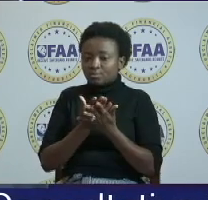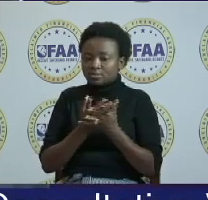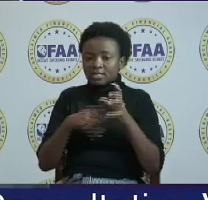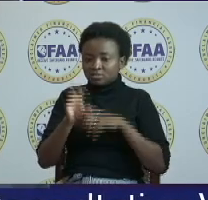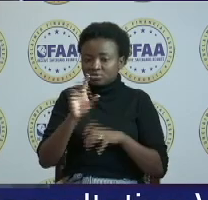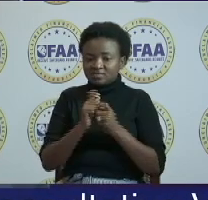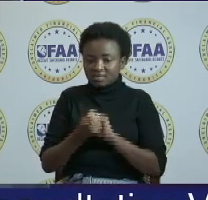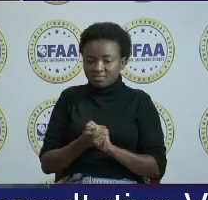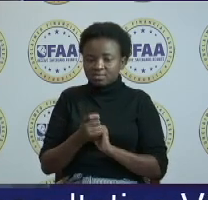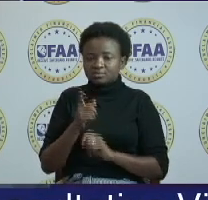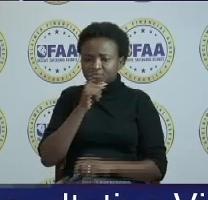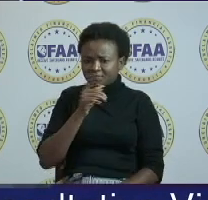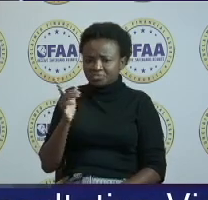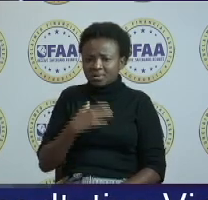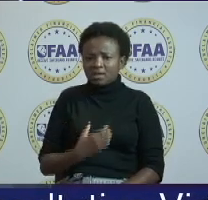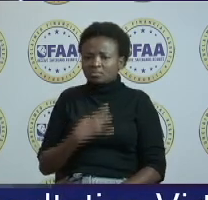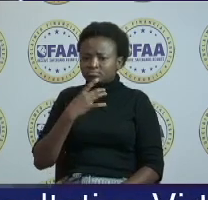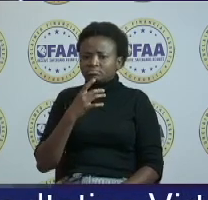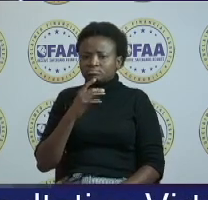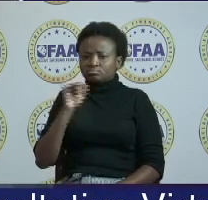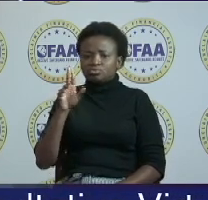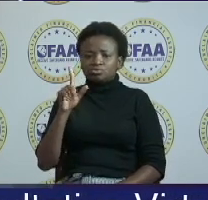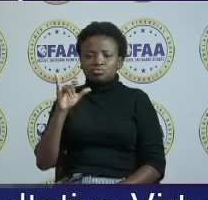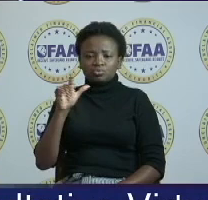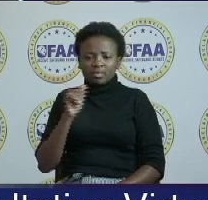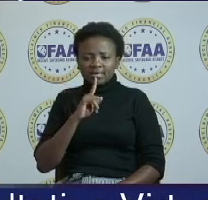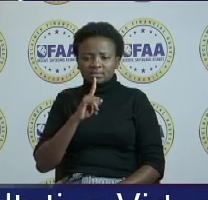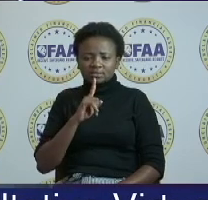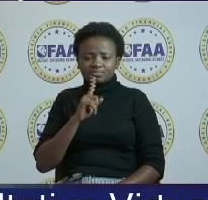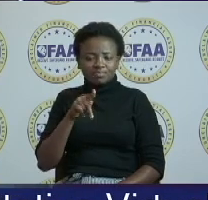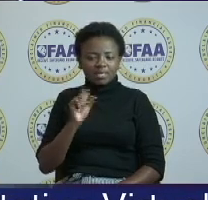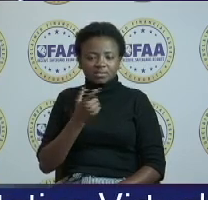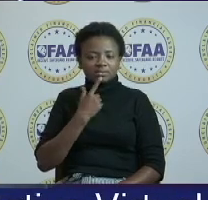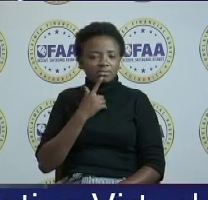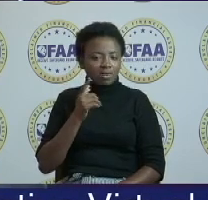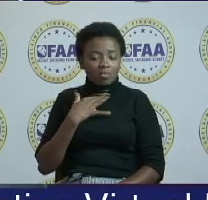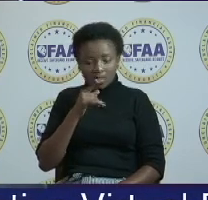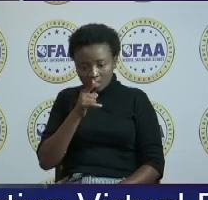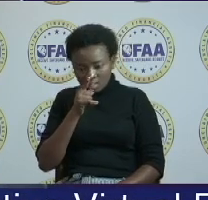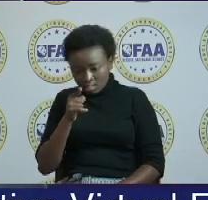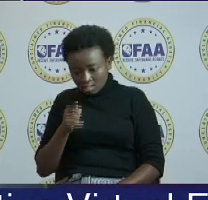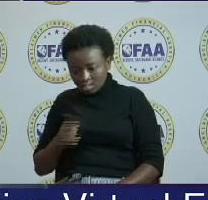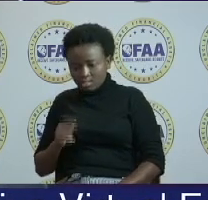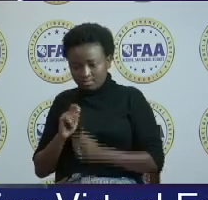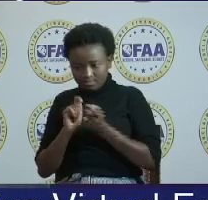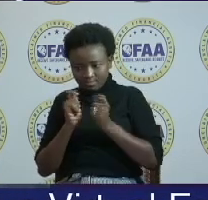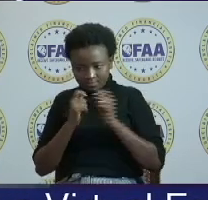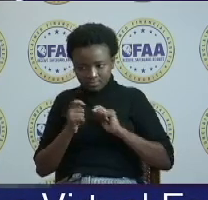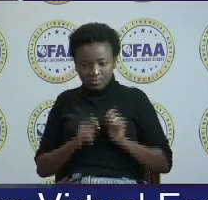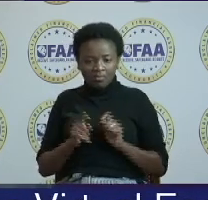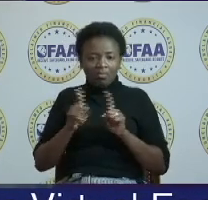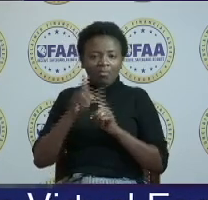that you had our guest of honor, PS, going through it, where we are saying we'd wish this law to be reviewed. And in terms of the